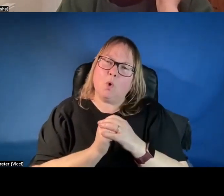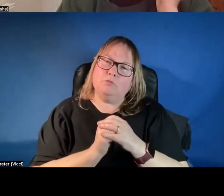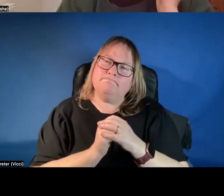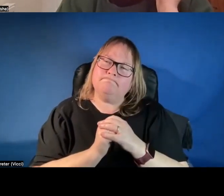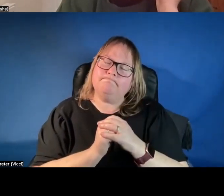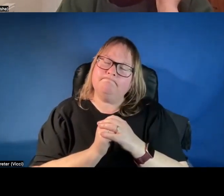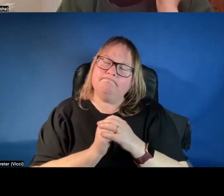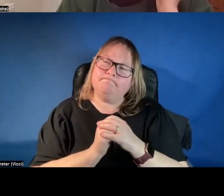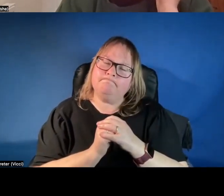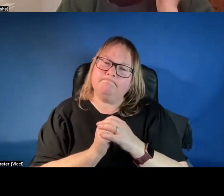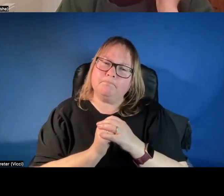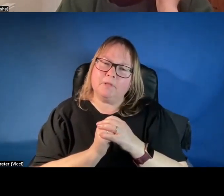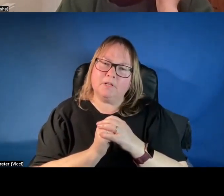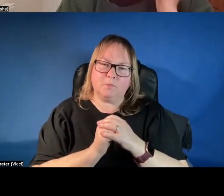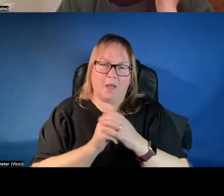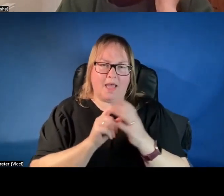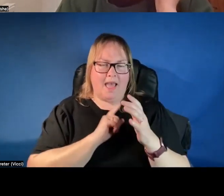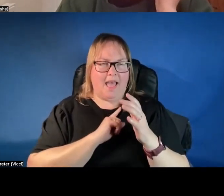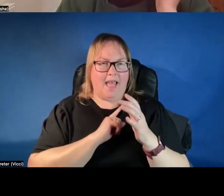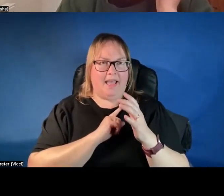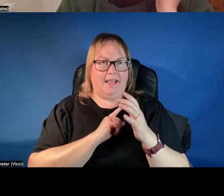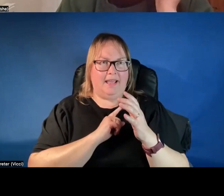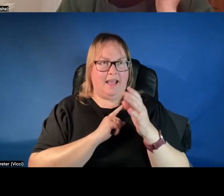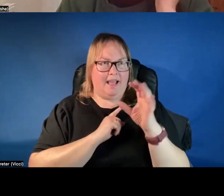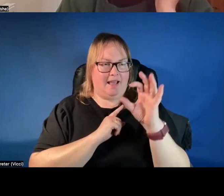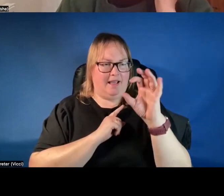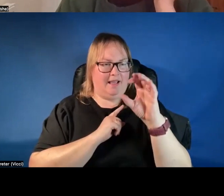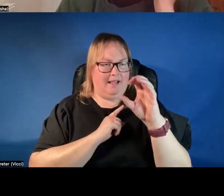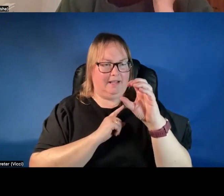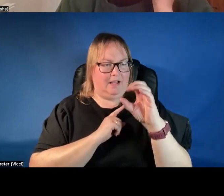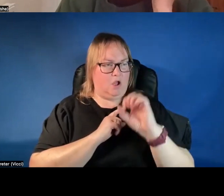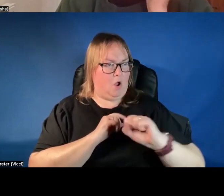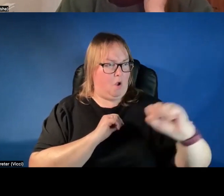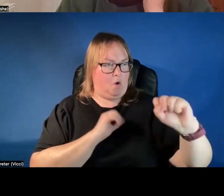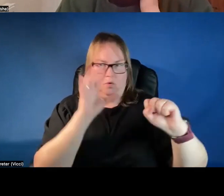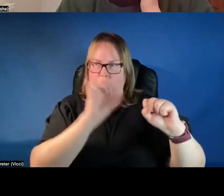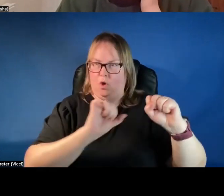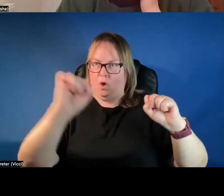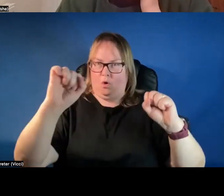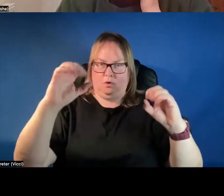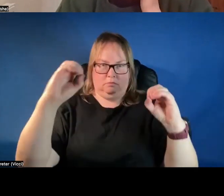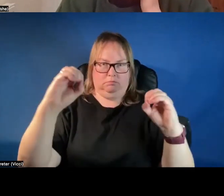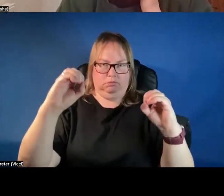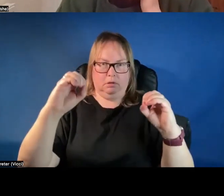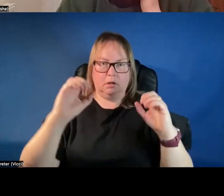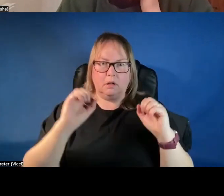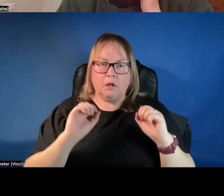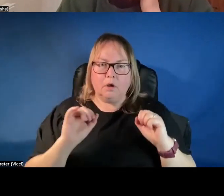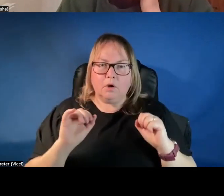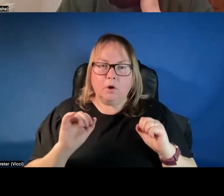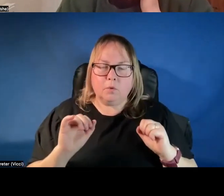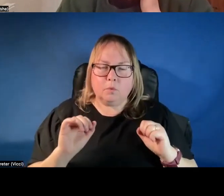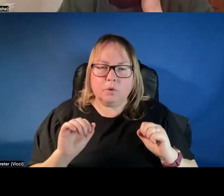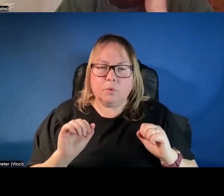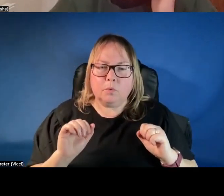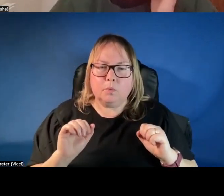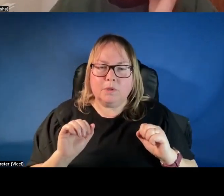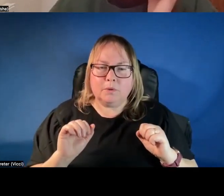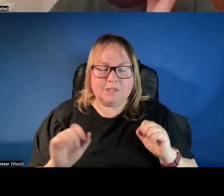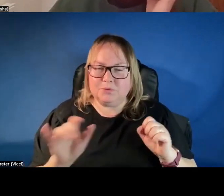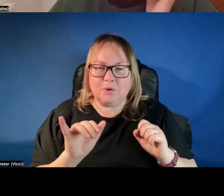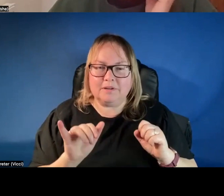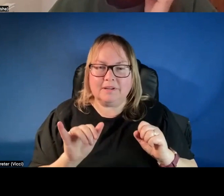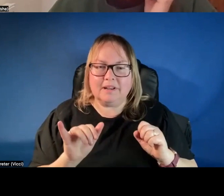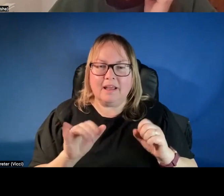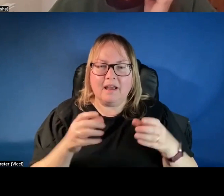of individual fragments that come together, I guess. So can you do that sign again, Vicky?